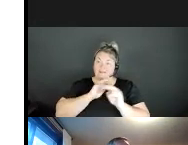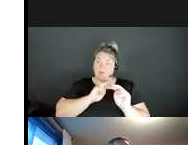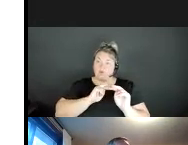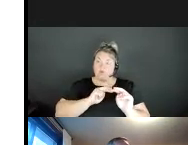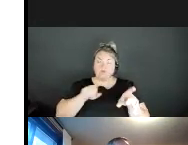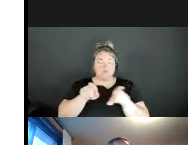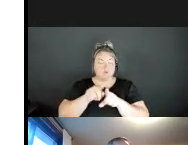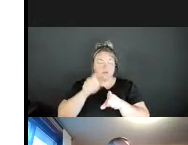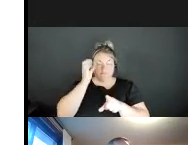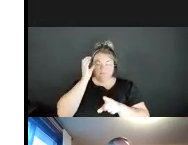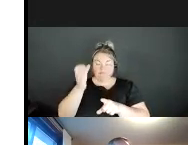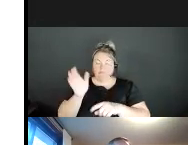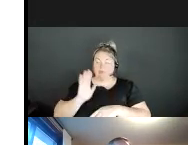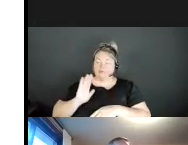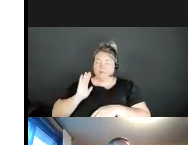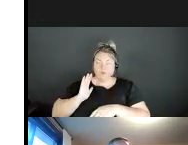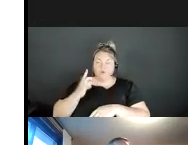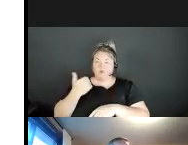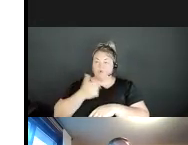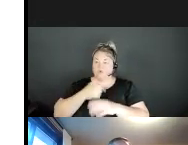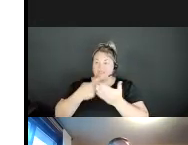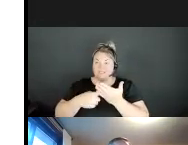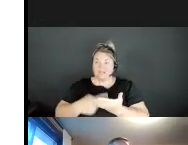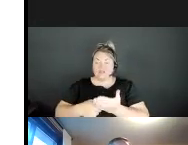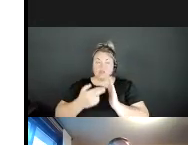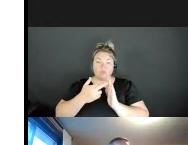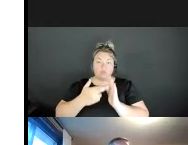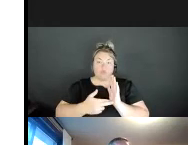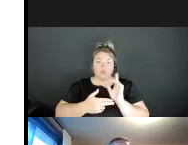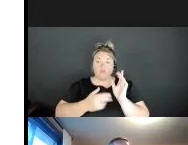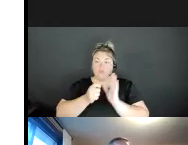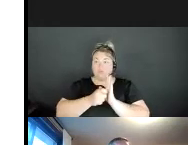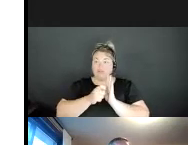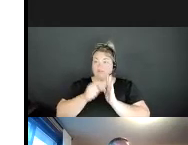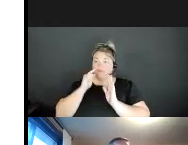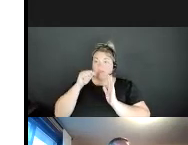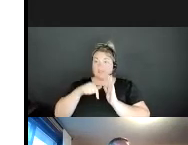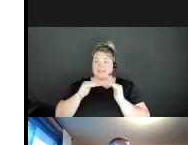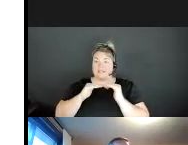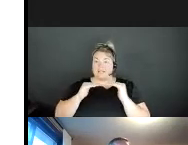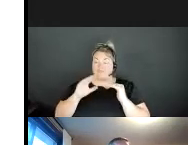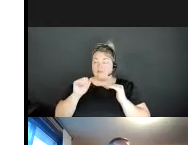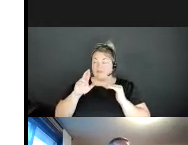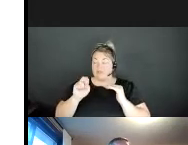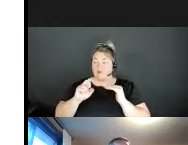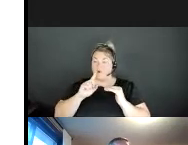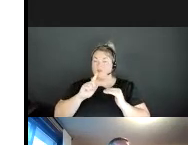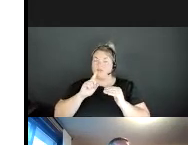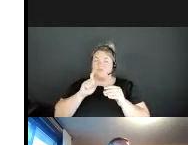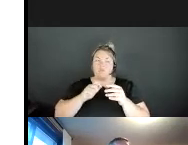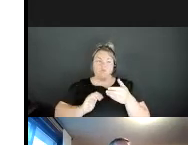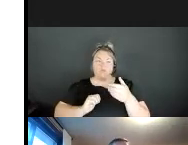as before, as we discussed. The rules that are written for this level of care are really meant to complement